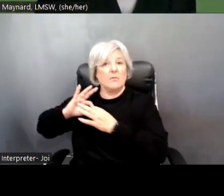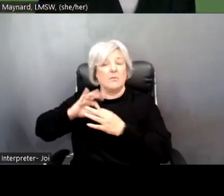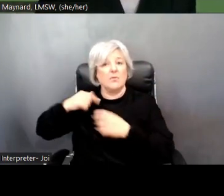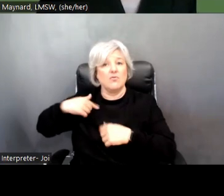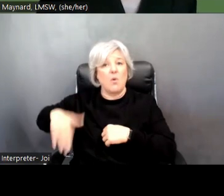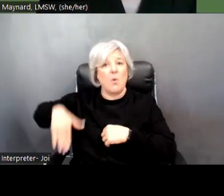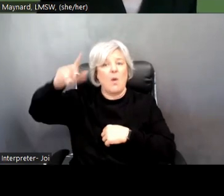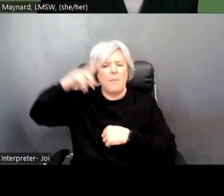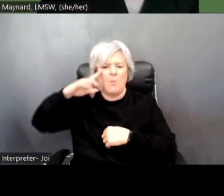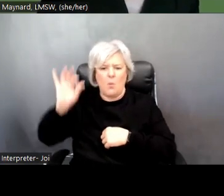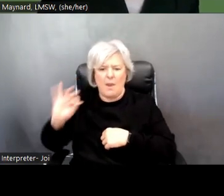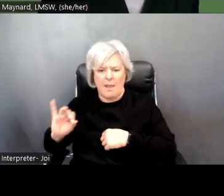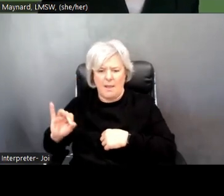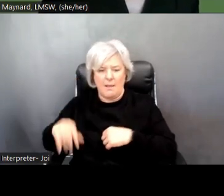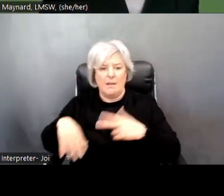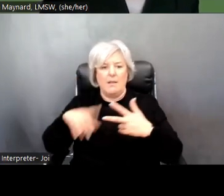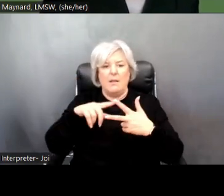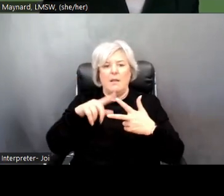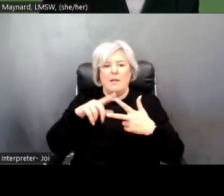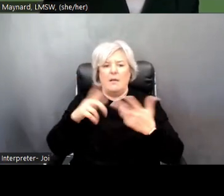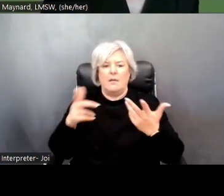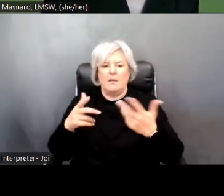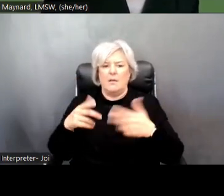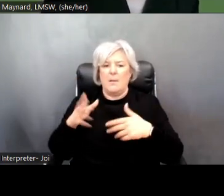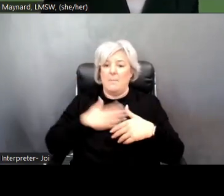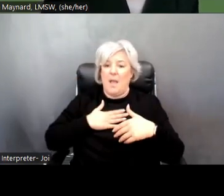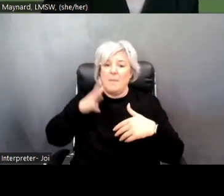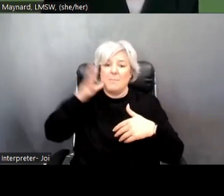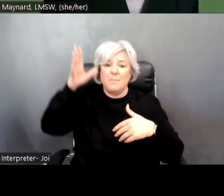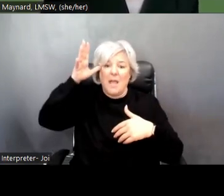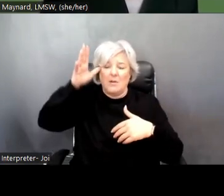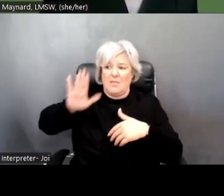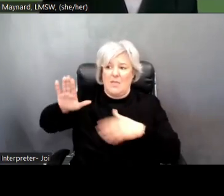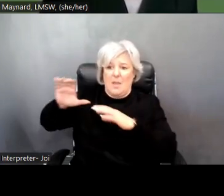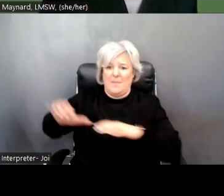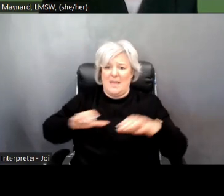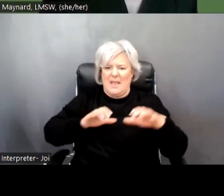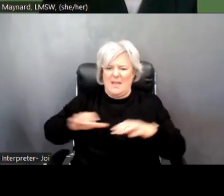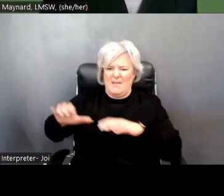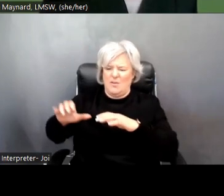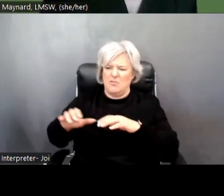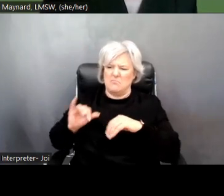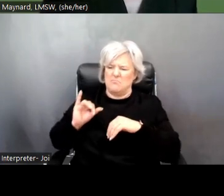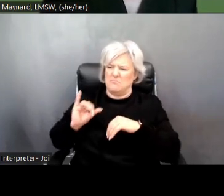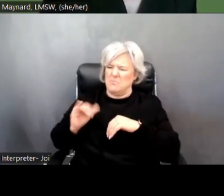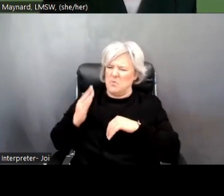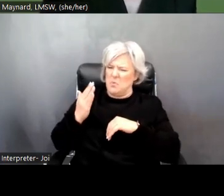childhood, and the question of why do you think your parents behaved as they did during